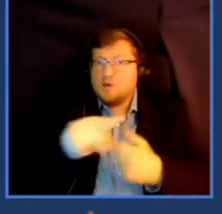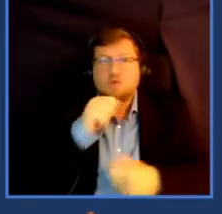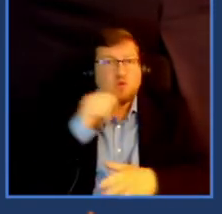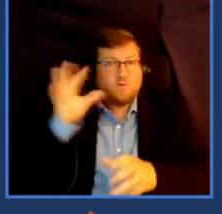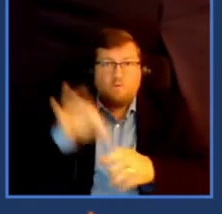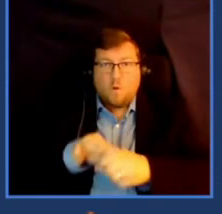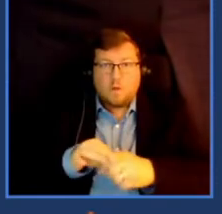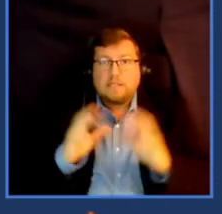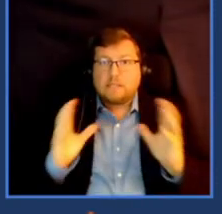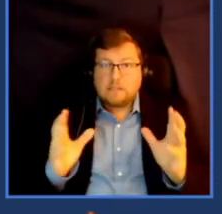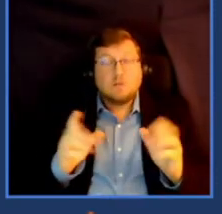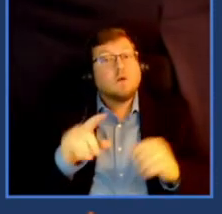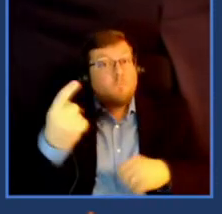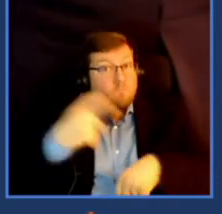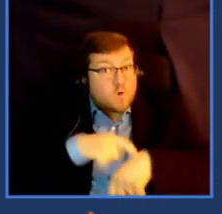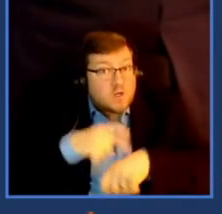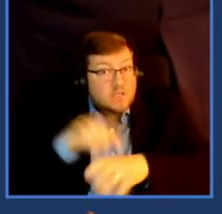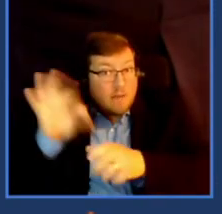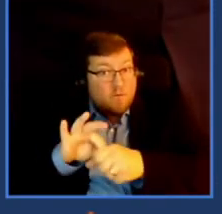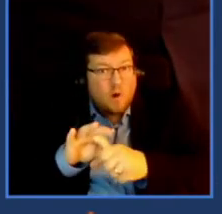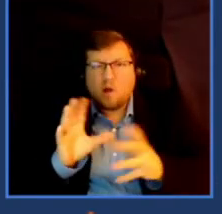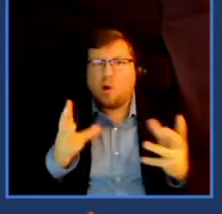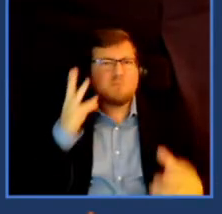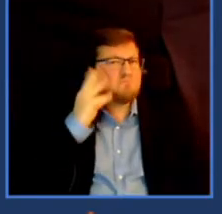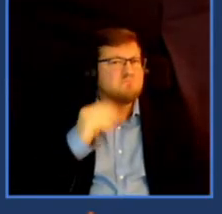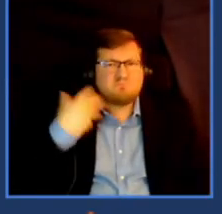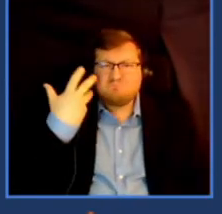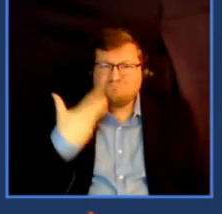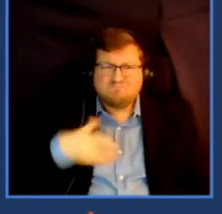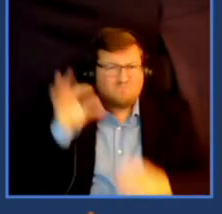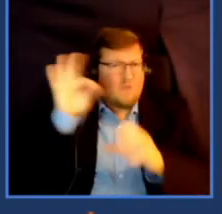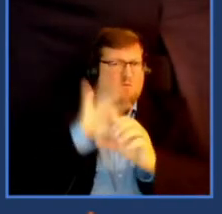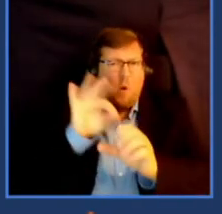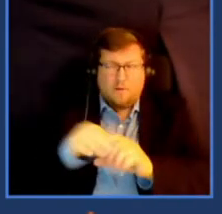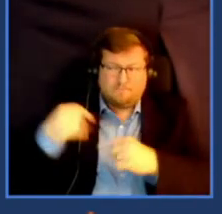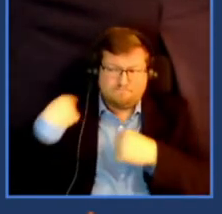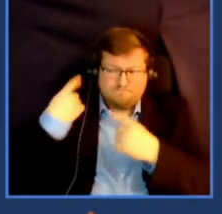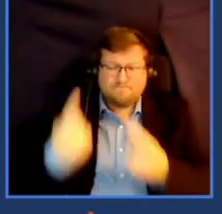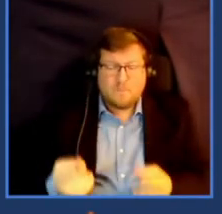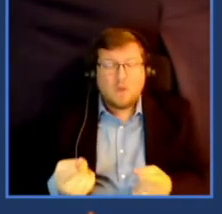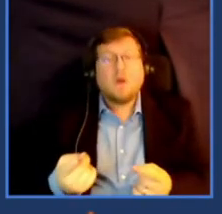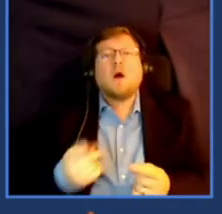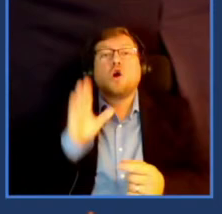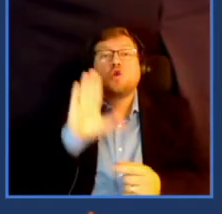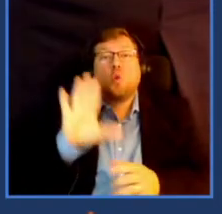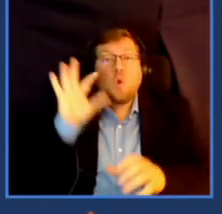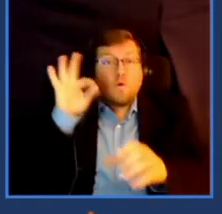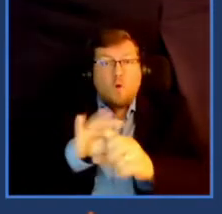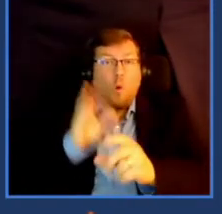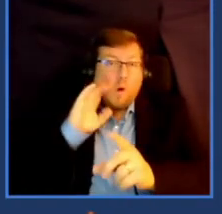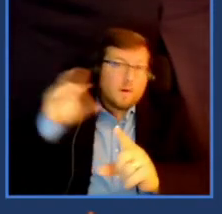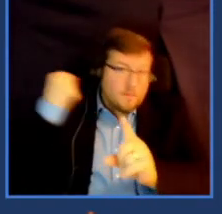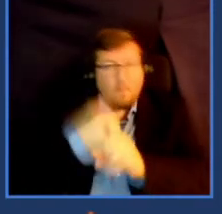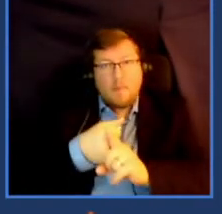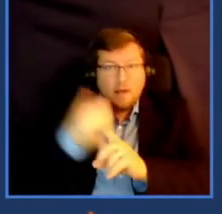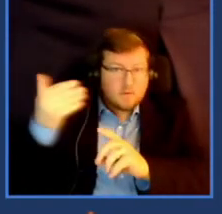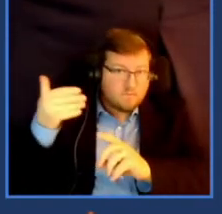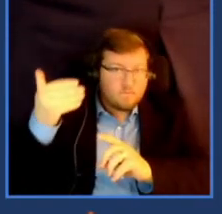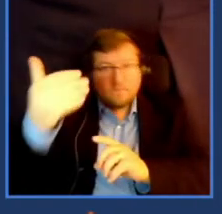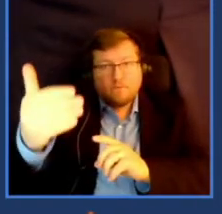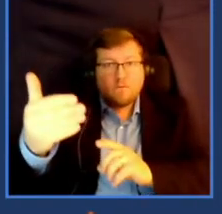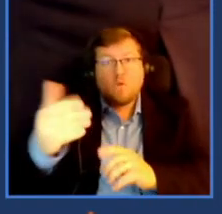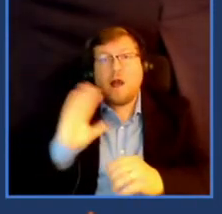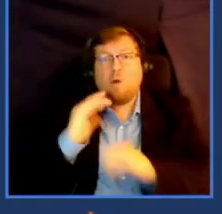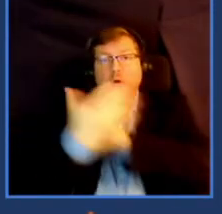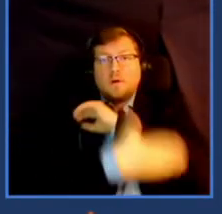election or your 20th, your vote will dictate the future of our country. We are in a time when